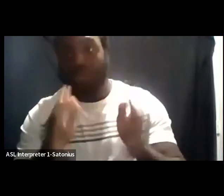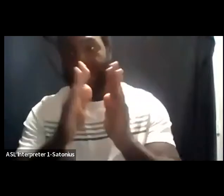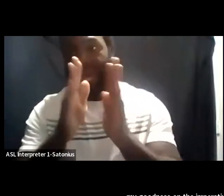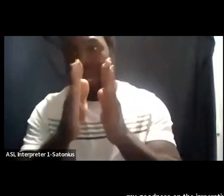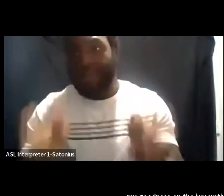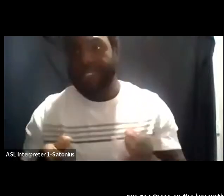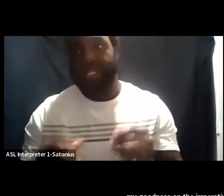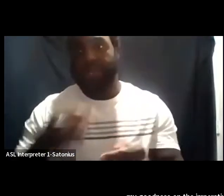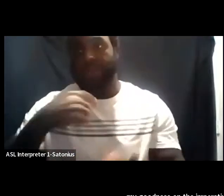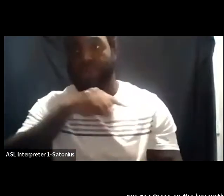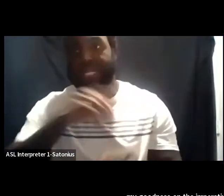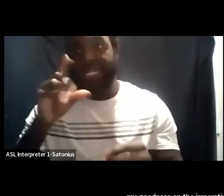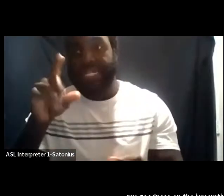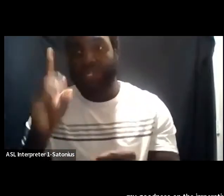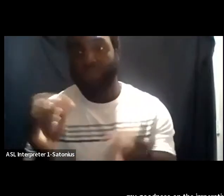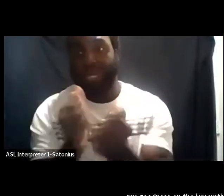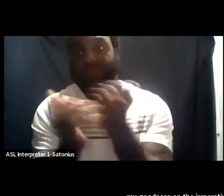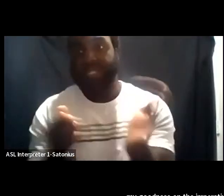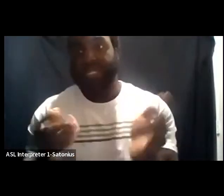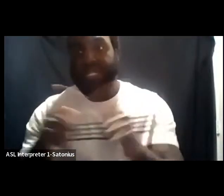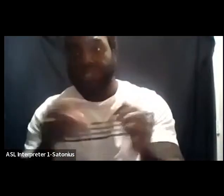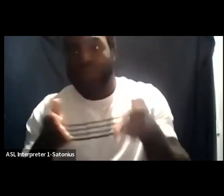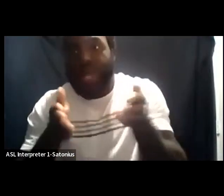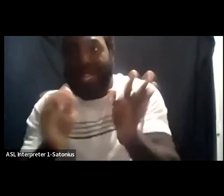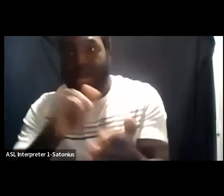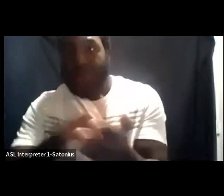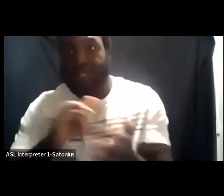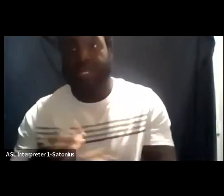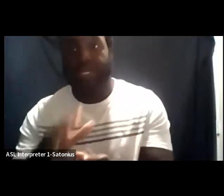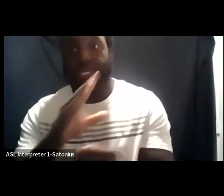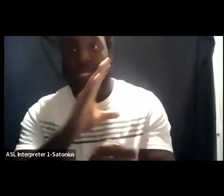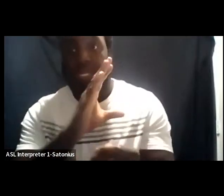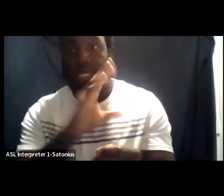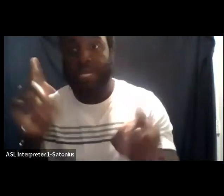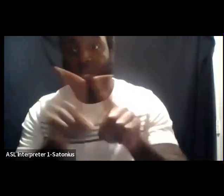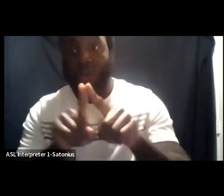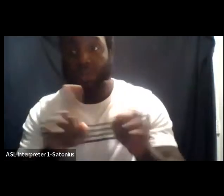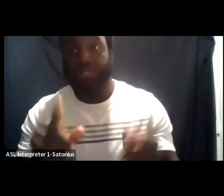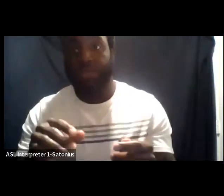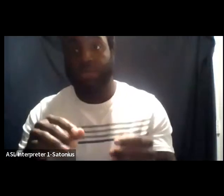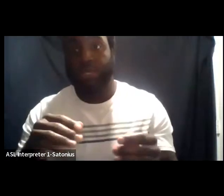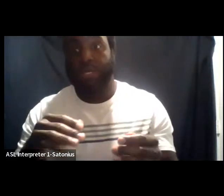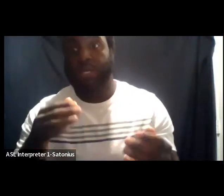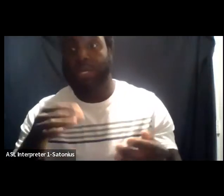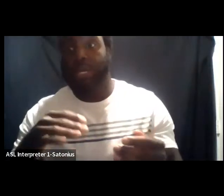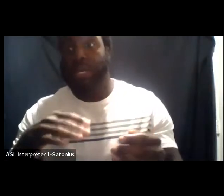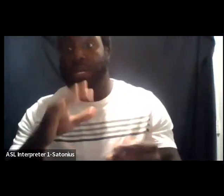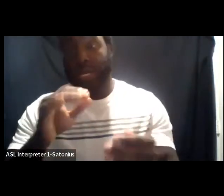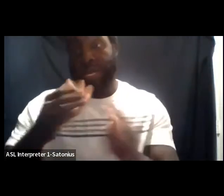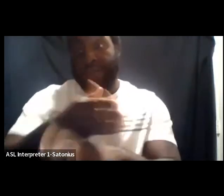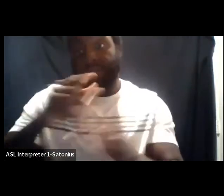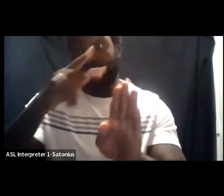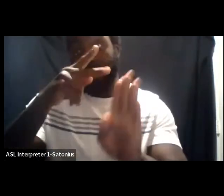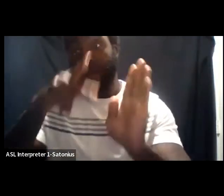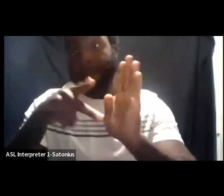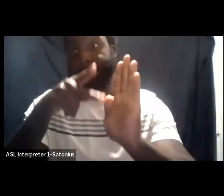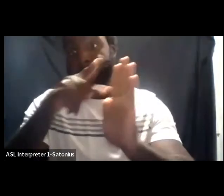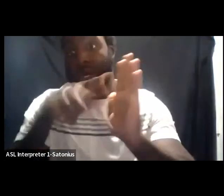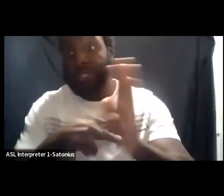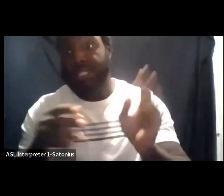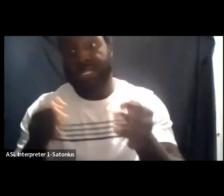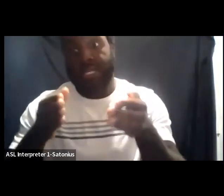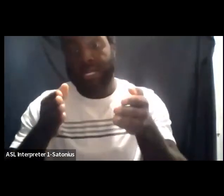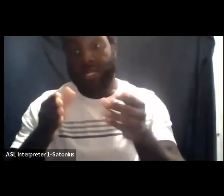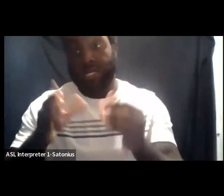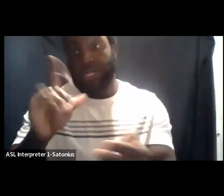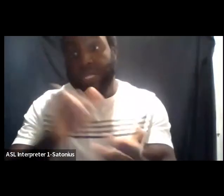to do everything possible to facilitate that. And of course, one of the policy components does that. I certainly